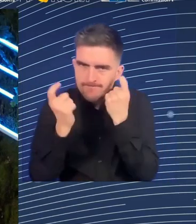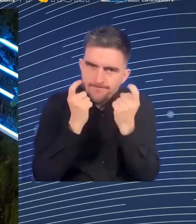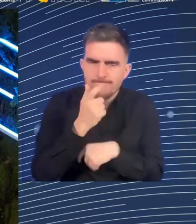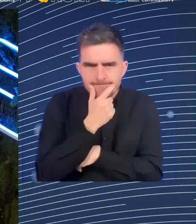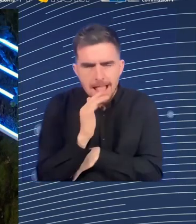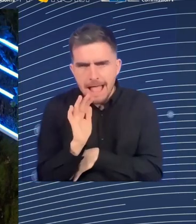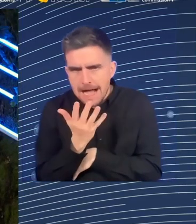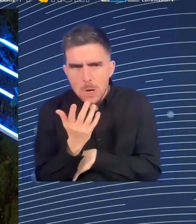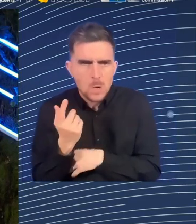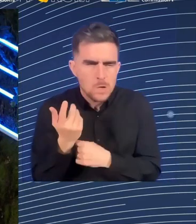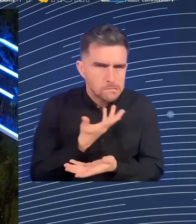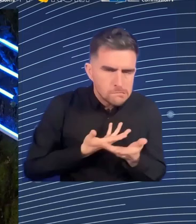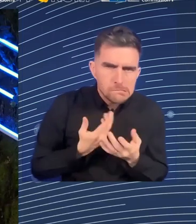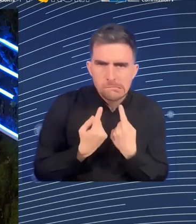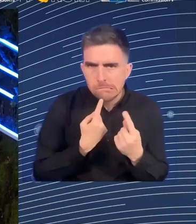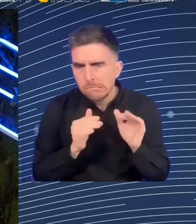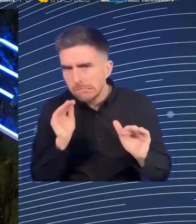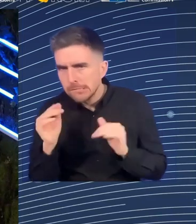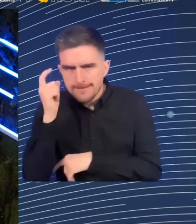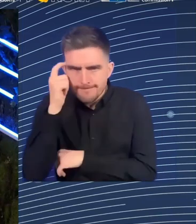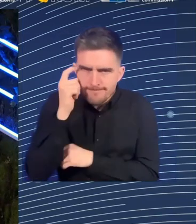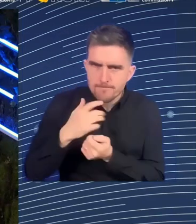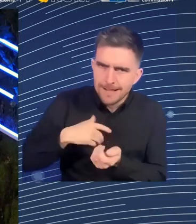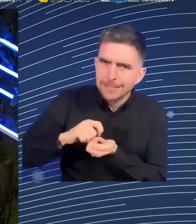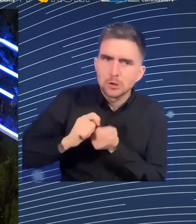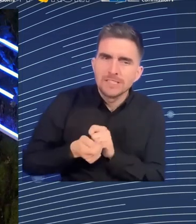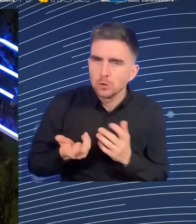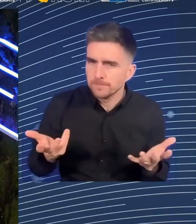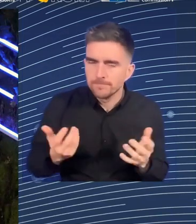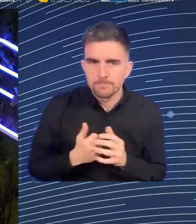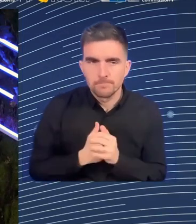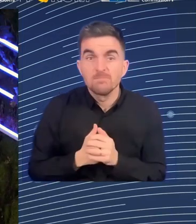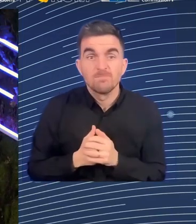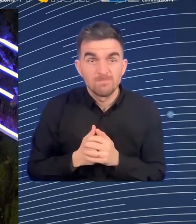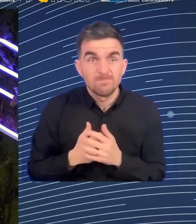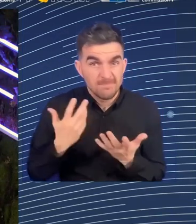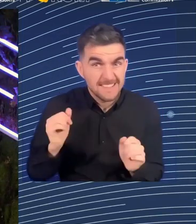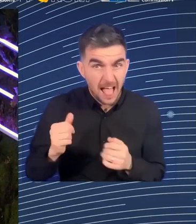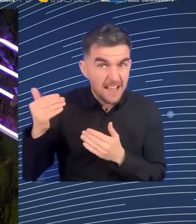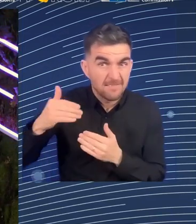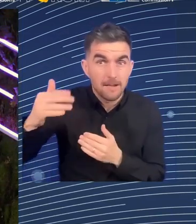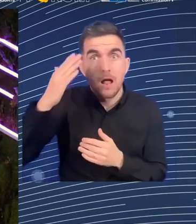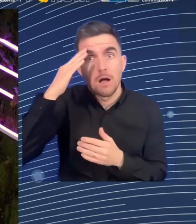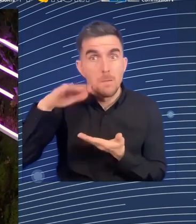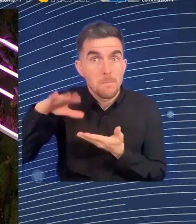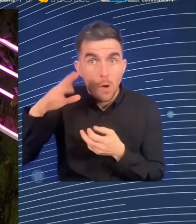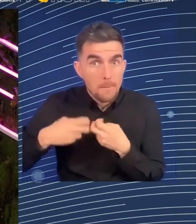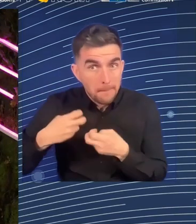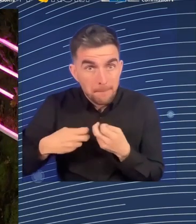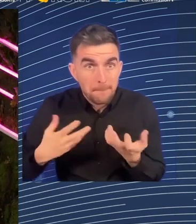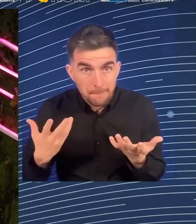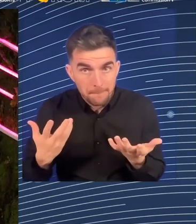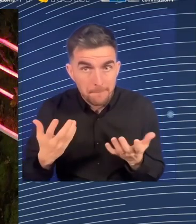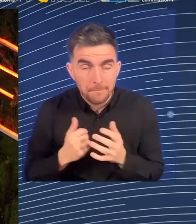in relation to the imbalances between supply and demand, you presented your Skills First project, but